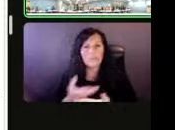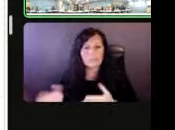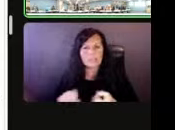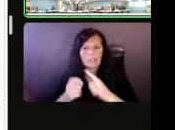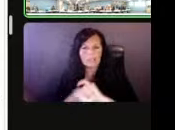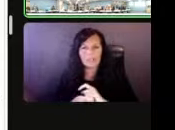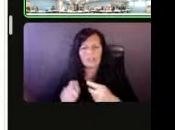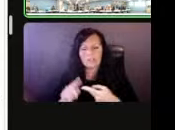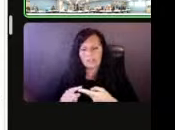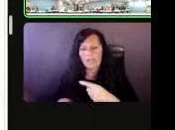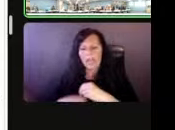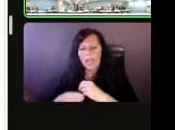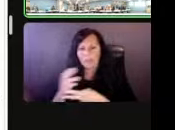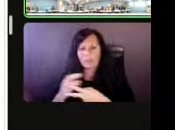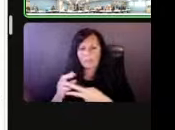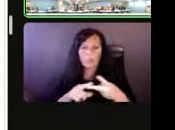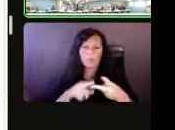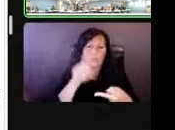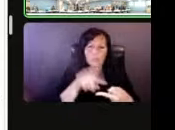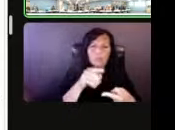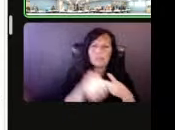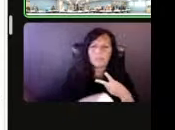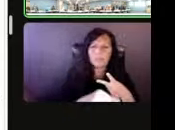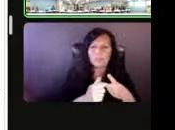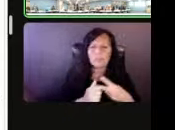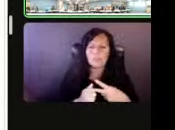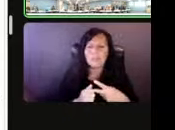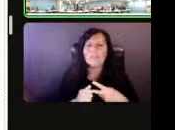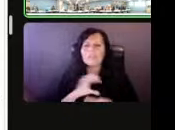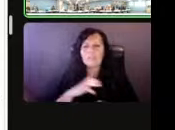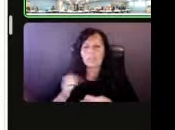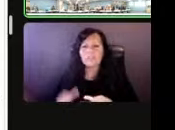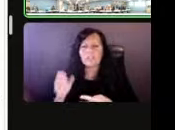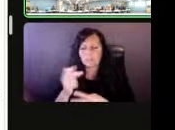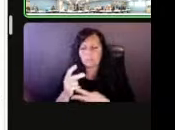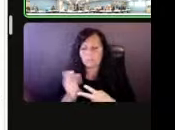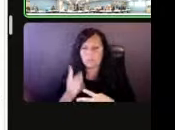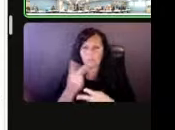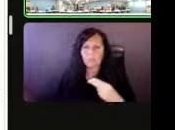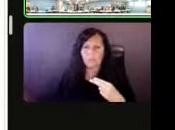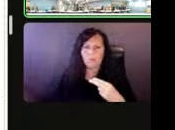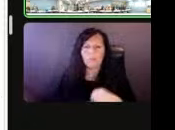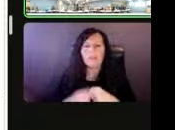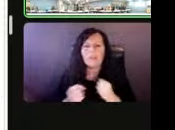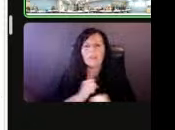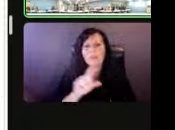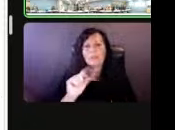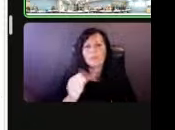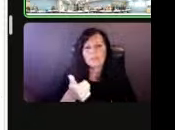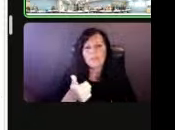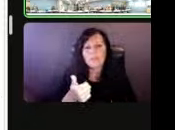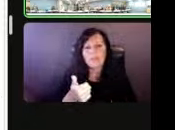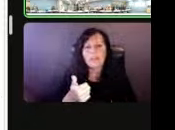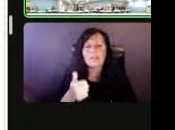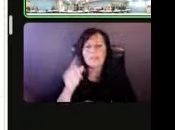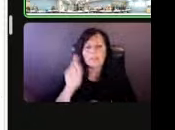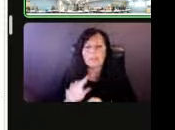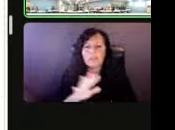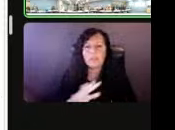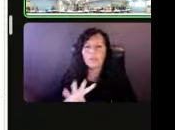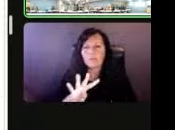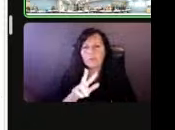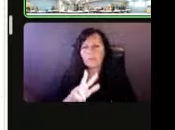add revenue or you can reduce expenditures. The council's done both. In 2010, there was a reduction of approximately 43